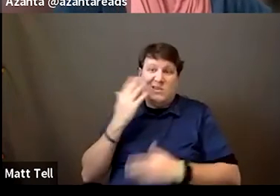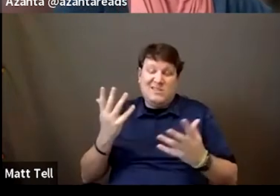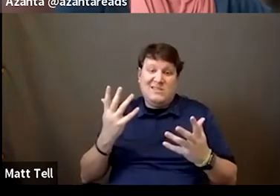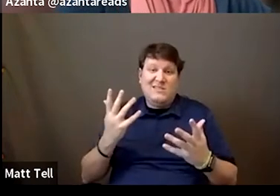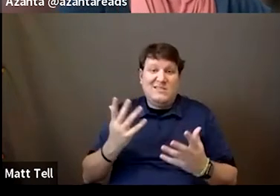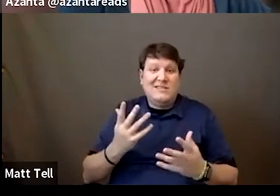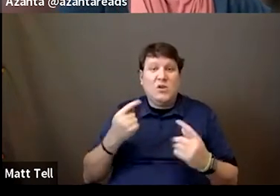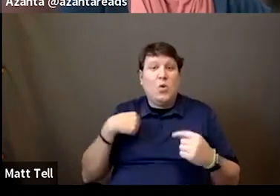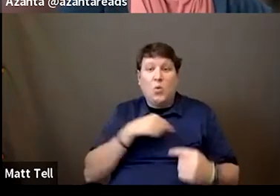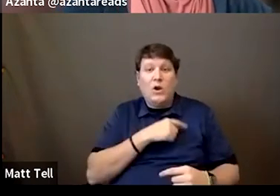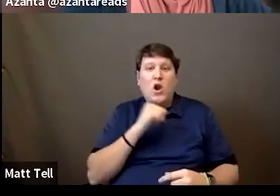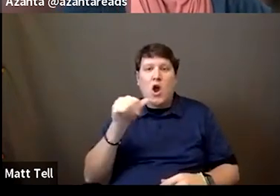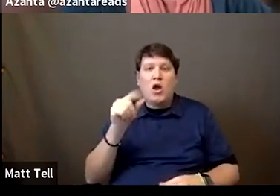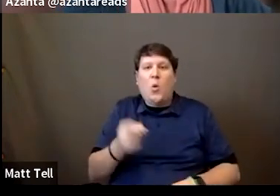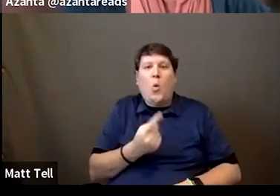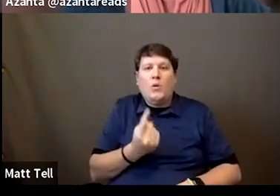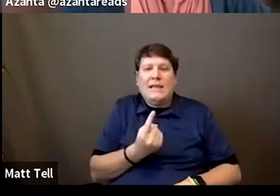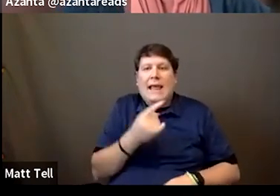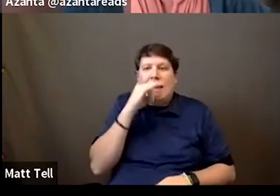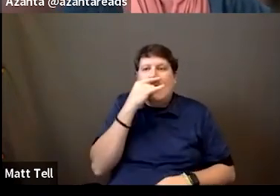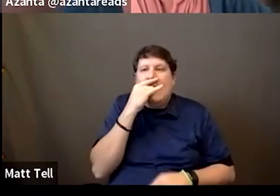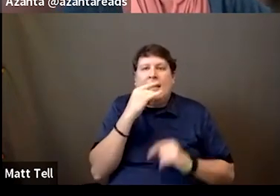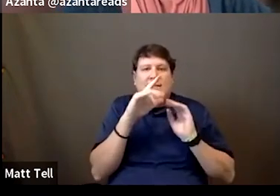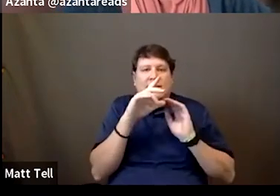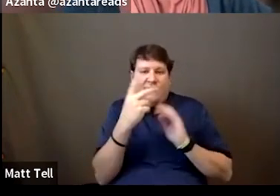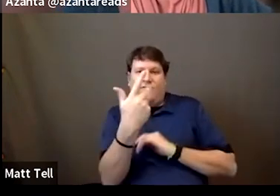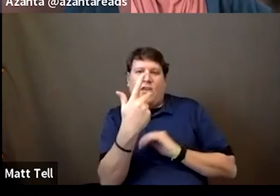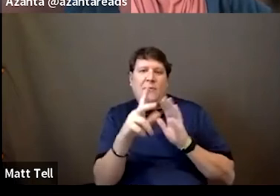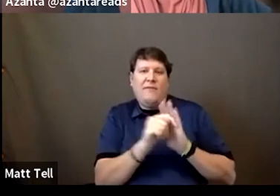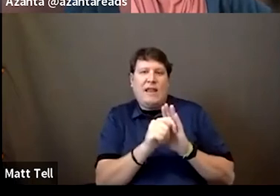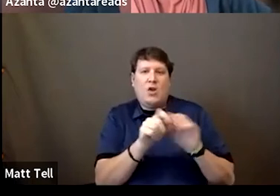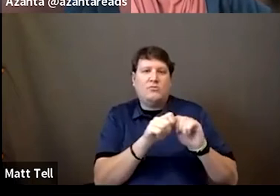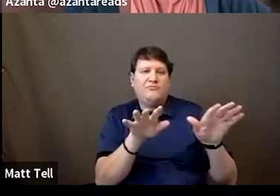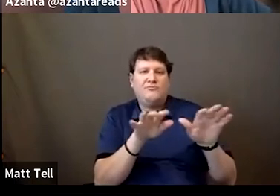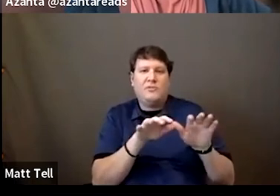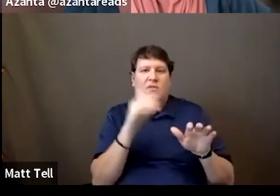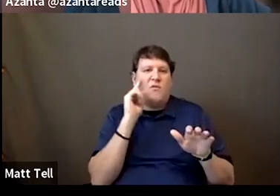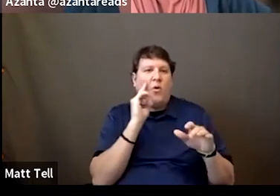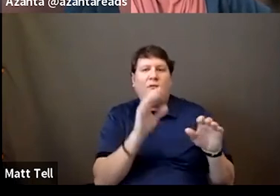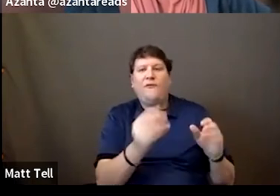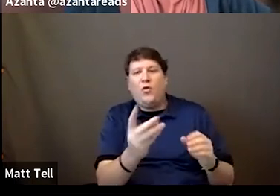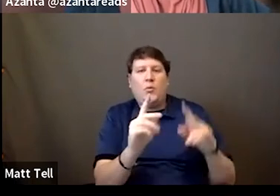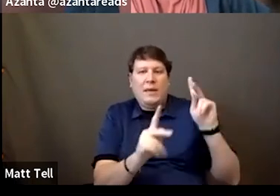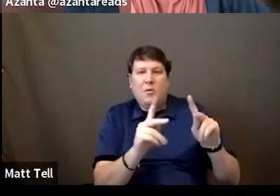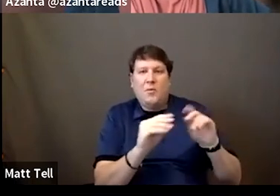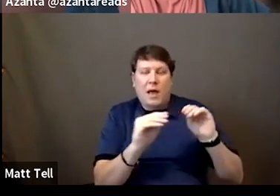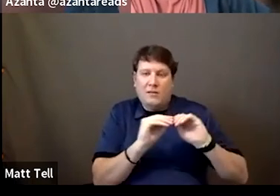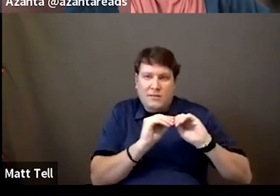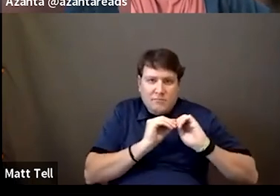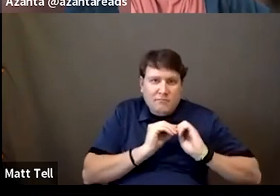Wow. Yeah, that's really quite a story. And it's true, because now also with all the data that marketers have,